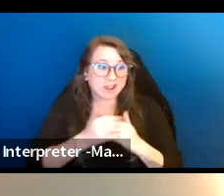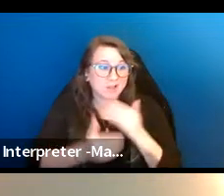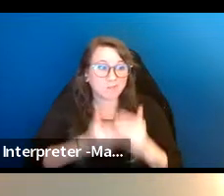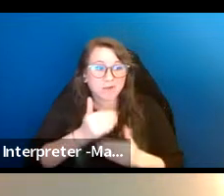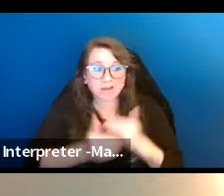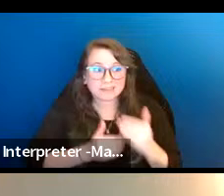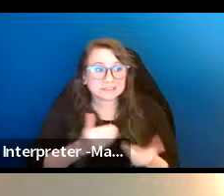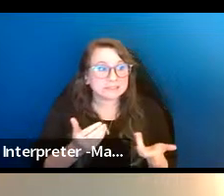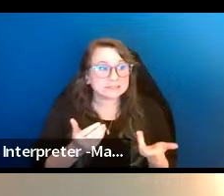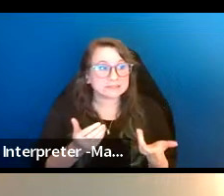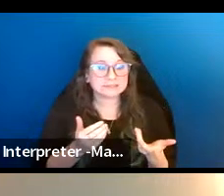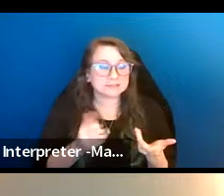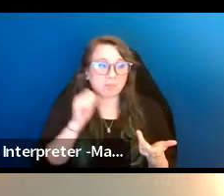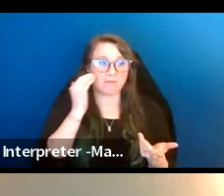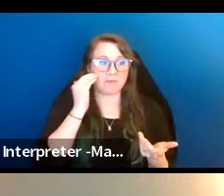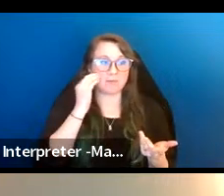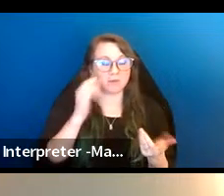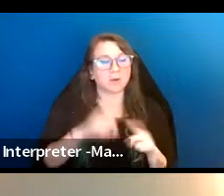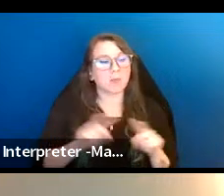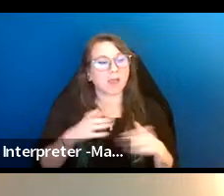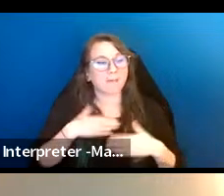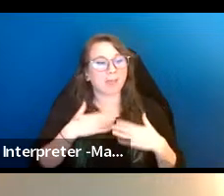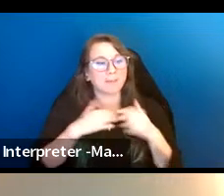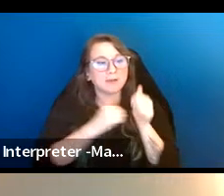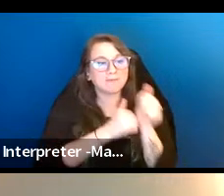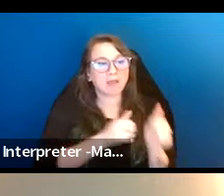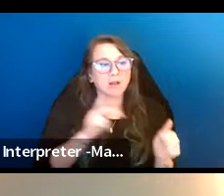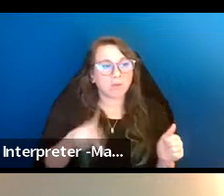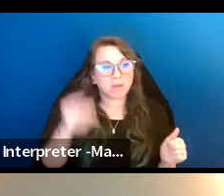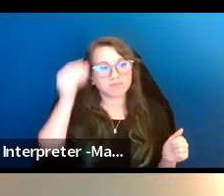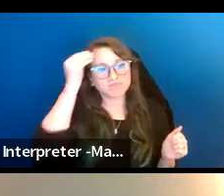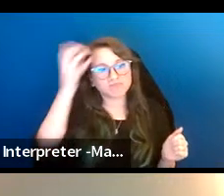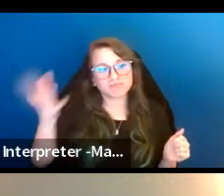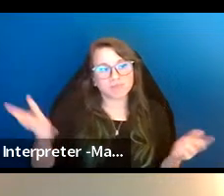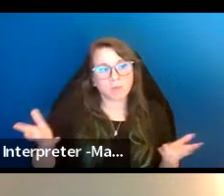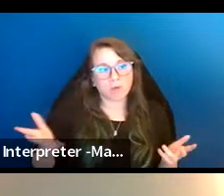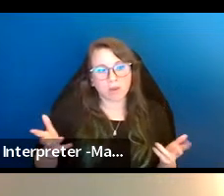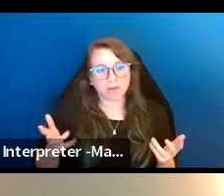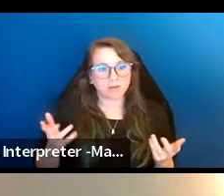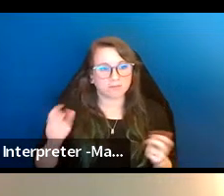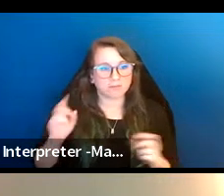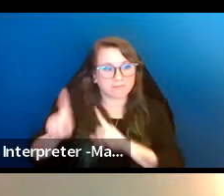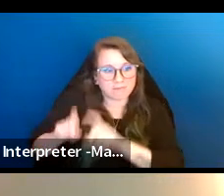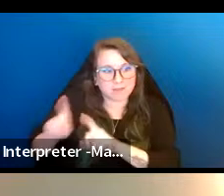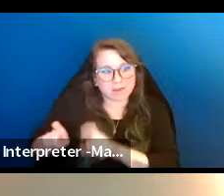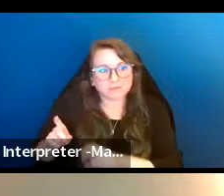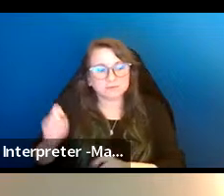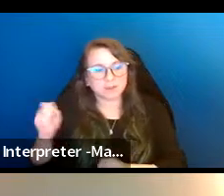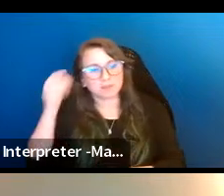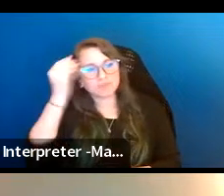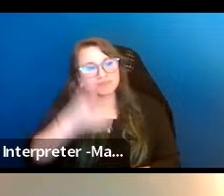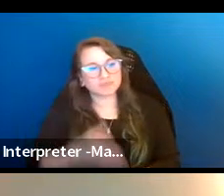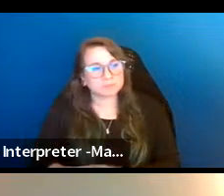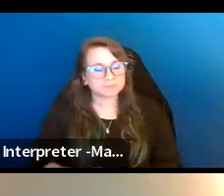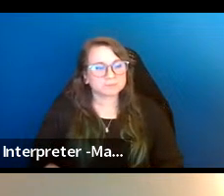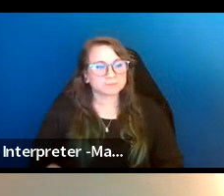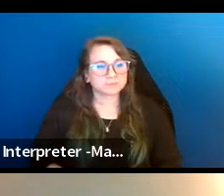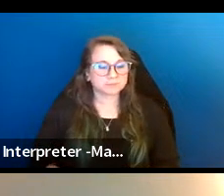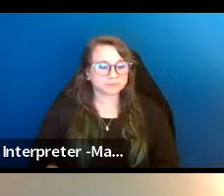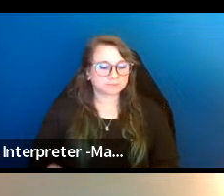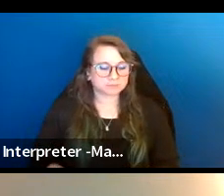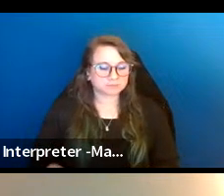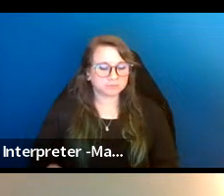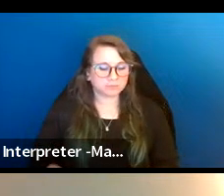but I'm happy to, follow up and give you what I can, ask the right questions and figure out what they're going to be using